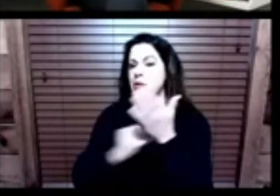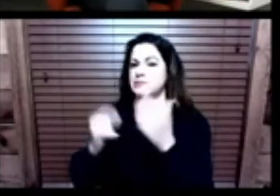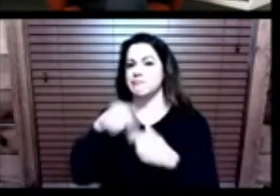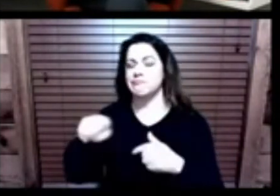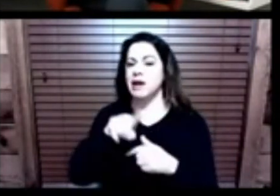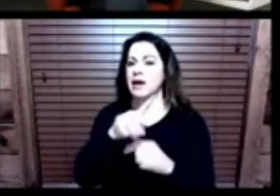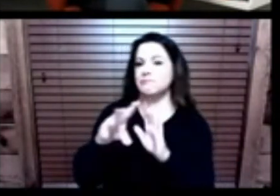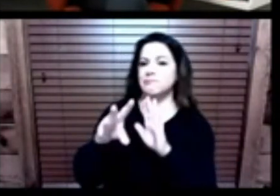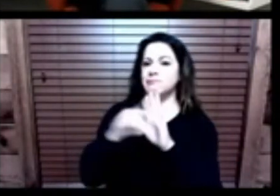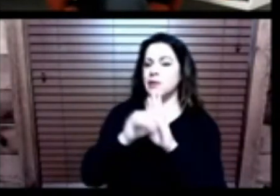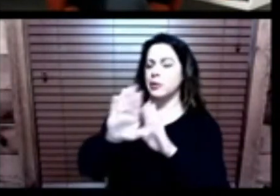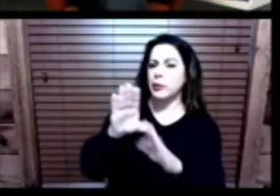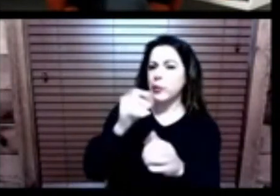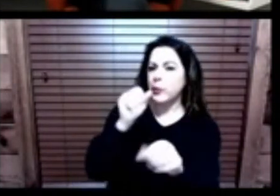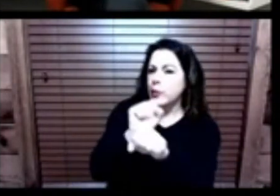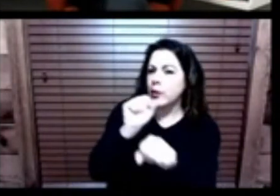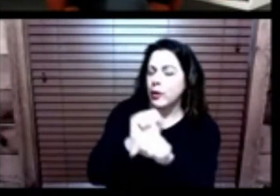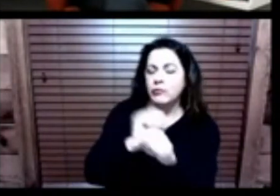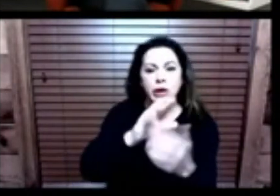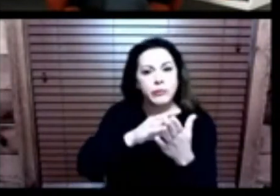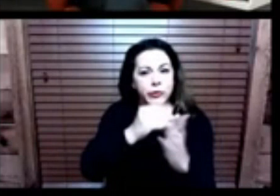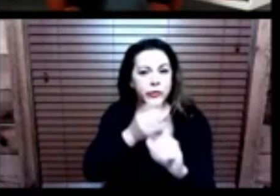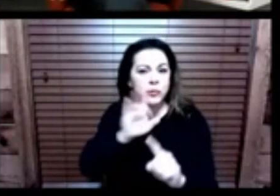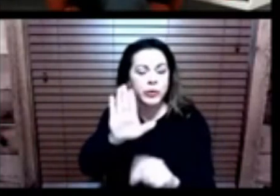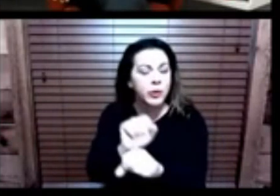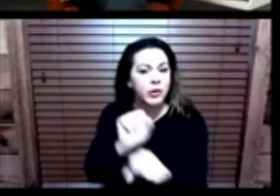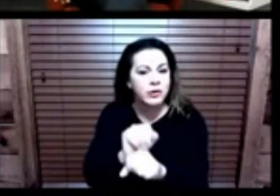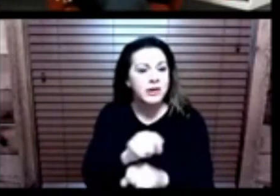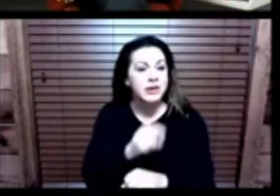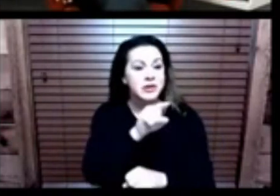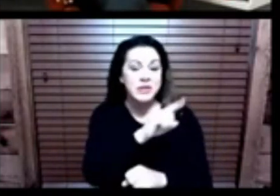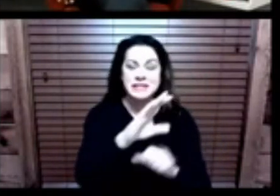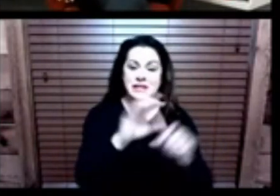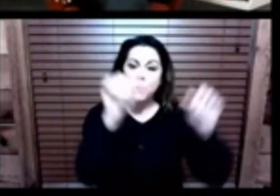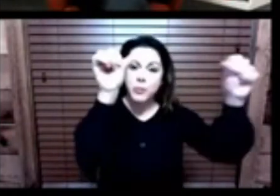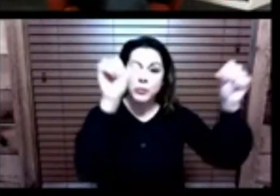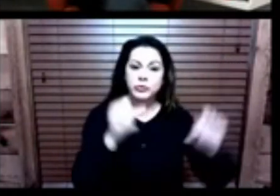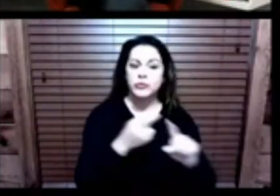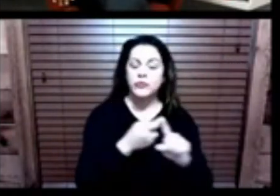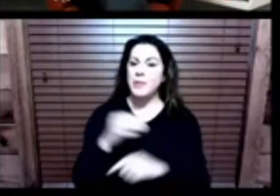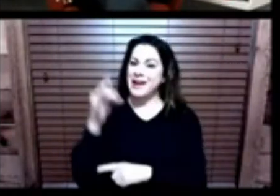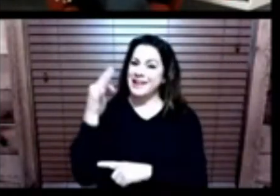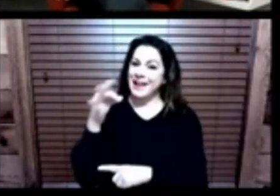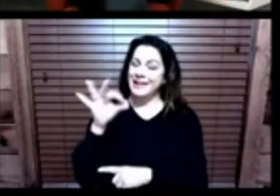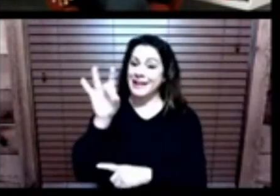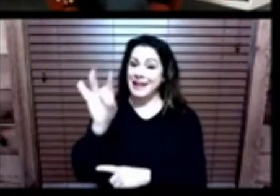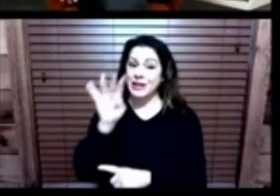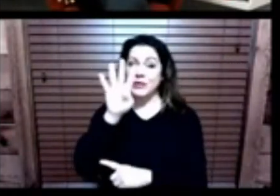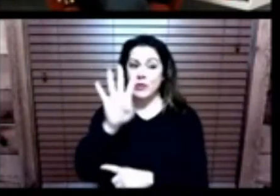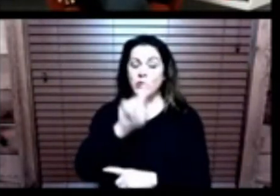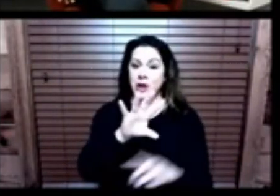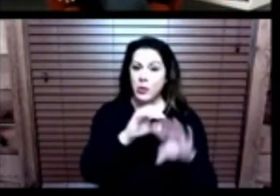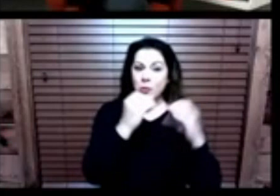have learned from all of the things that you have done. And so this is a poster from 1984 by the conceptual artist Adrian